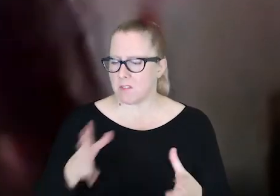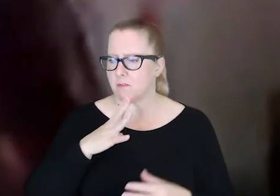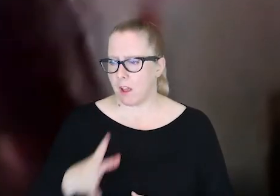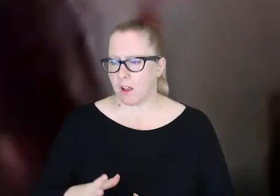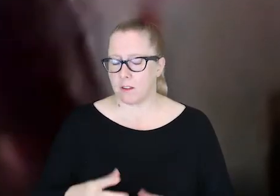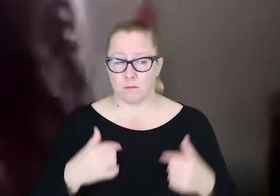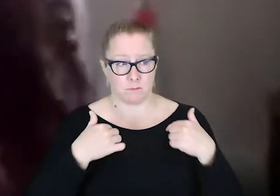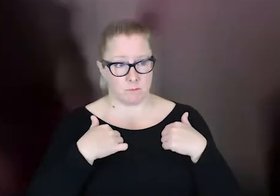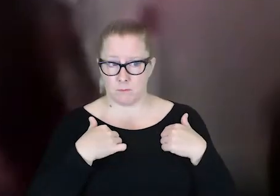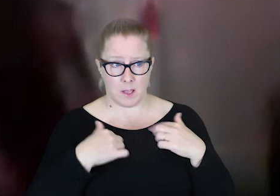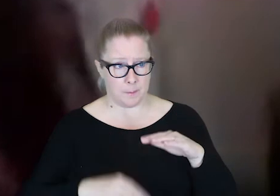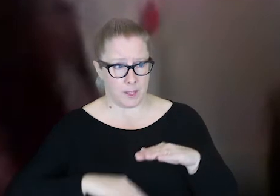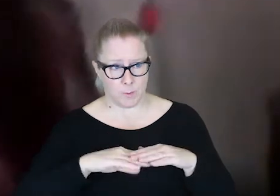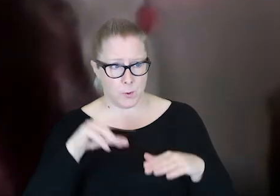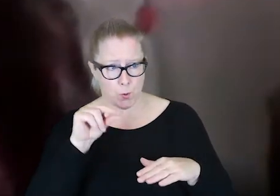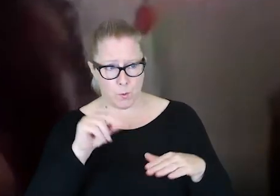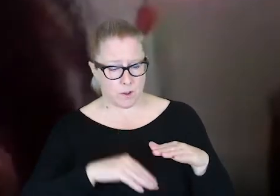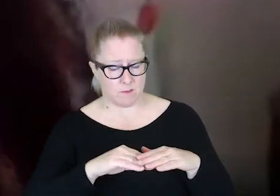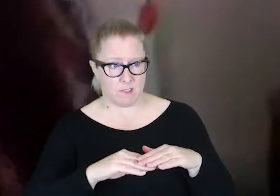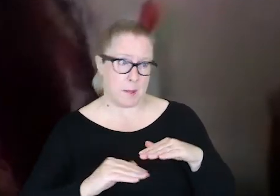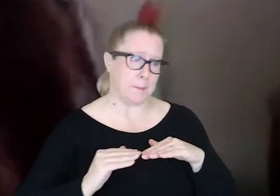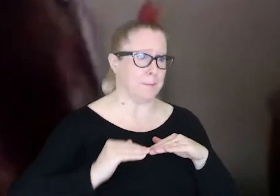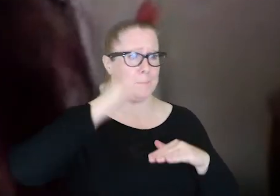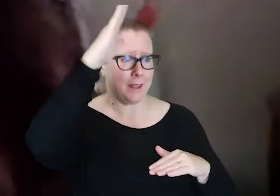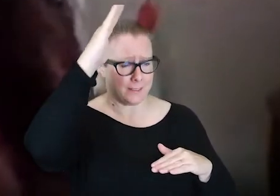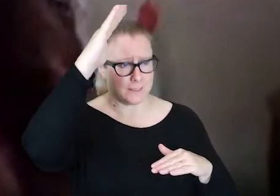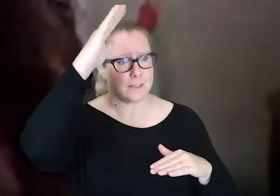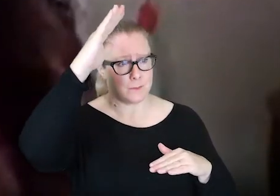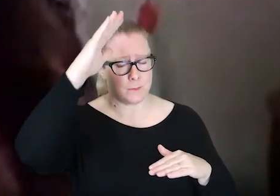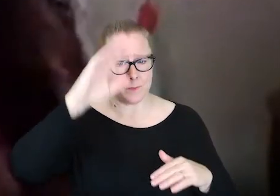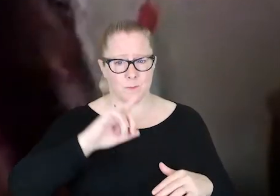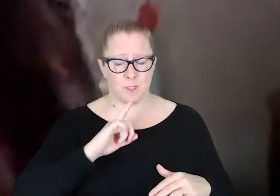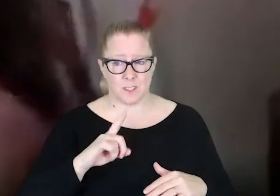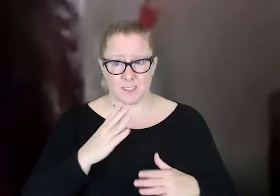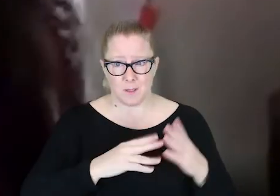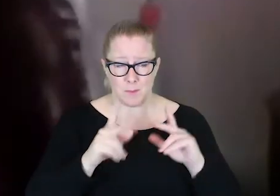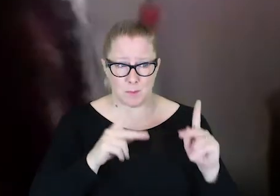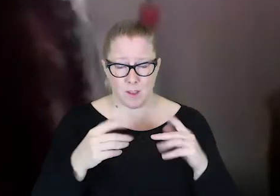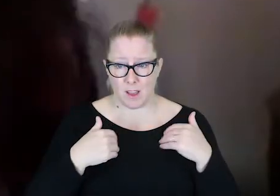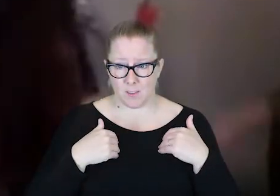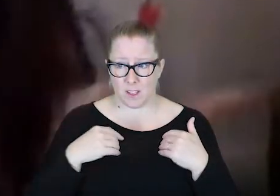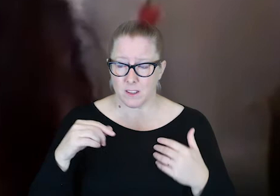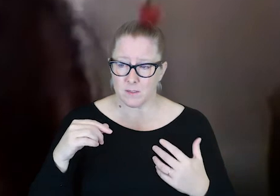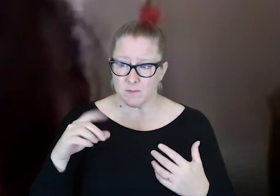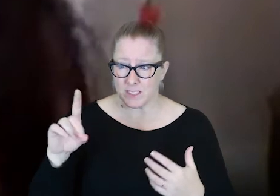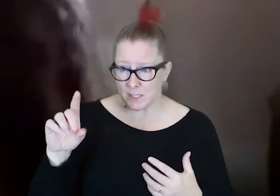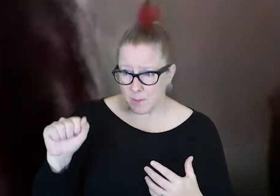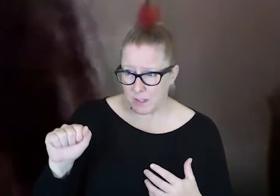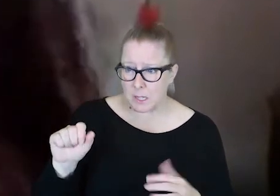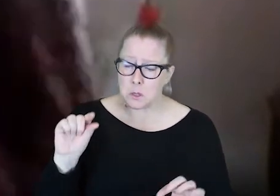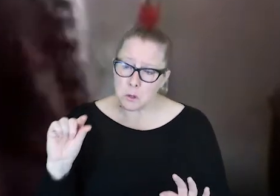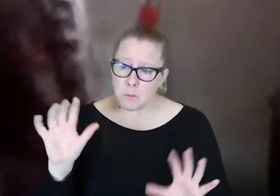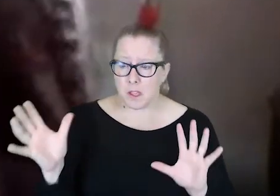accessibility, minimum standards of inclusion. But for me, it's very important to talk about the maximum, and the people who